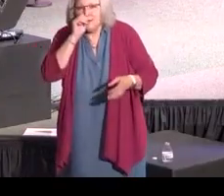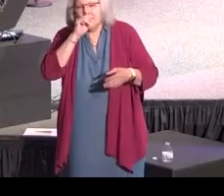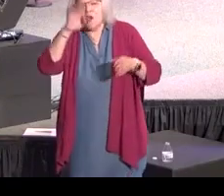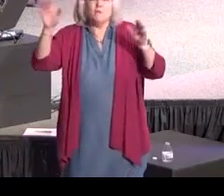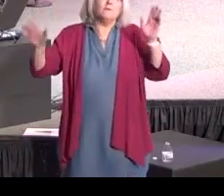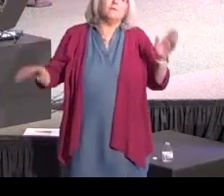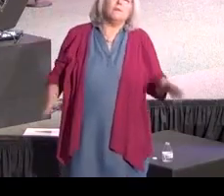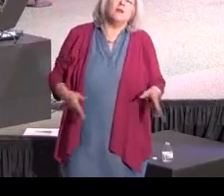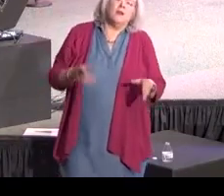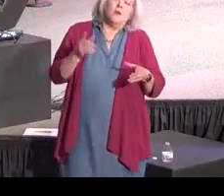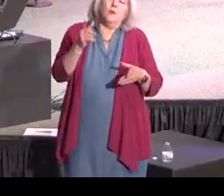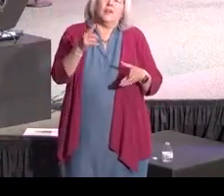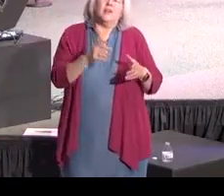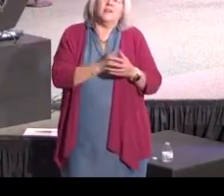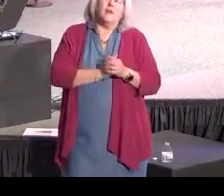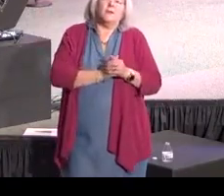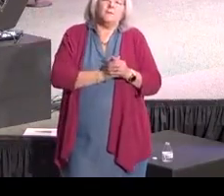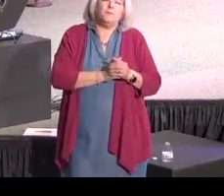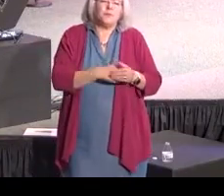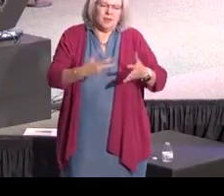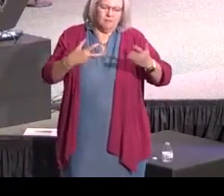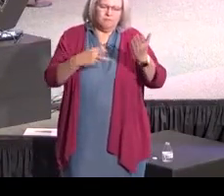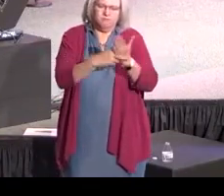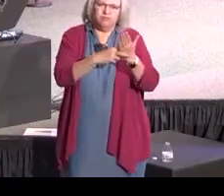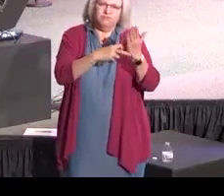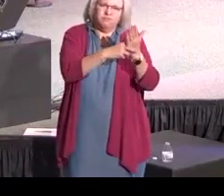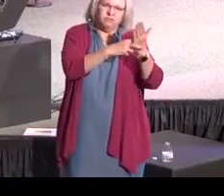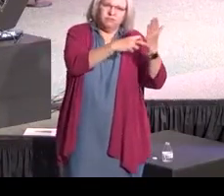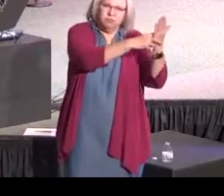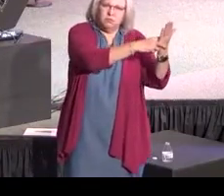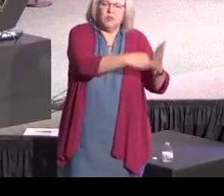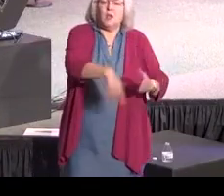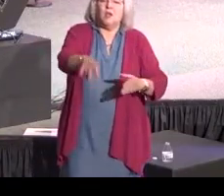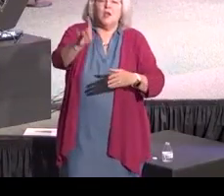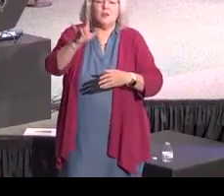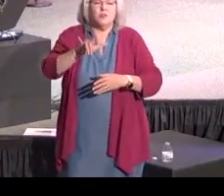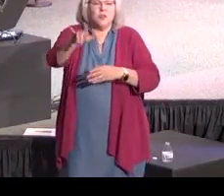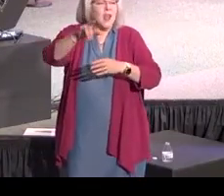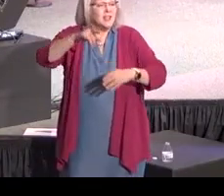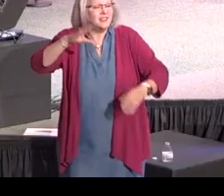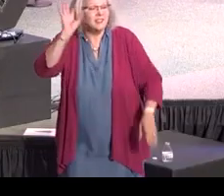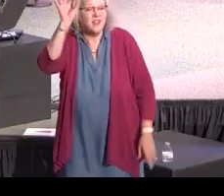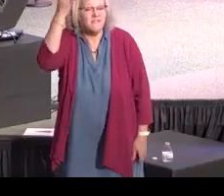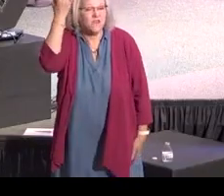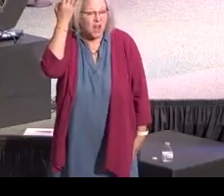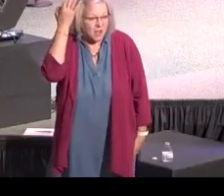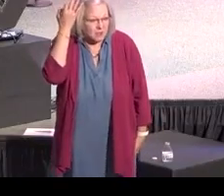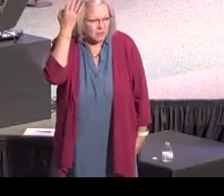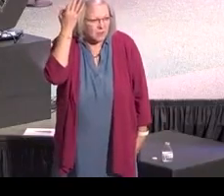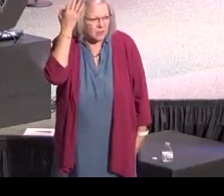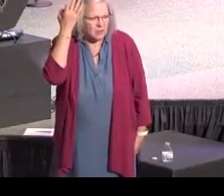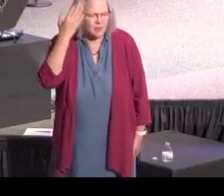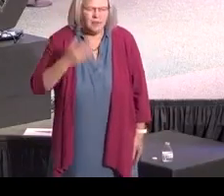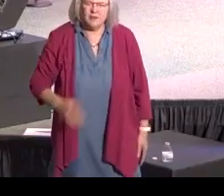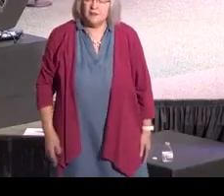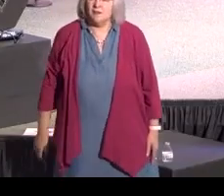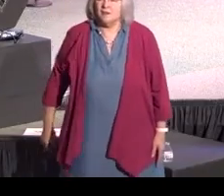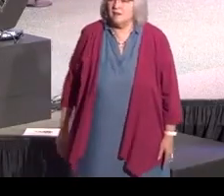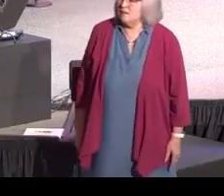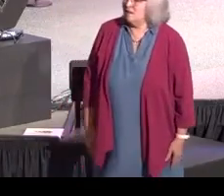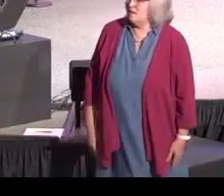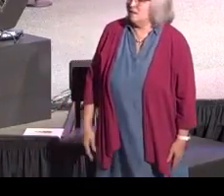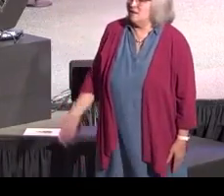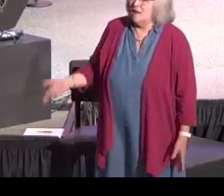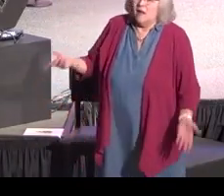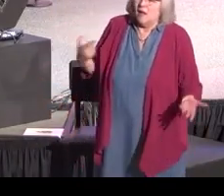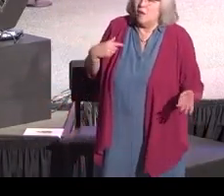get up to the Newark airport. They punch our tickets. They put us on an airplane for France. We're going to wind up in France. All right.